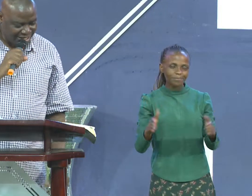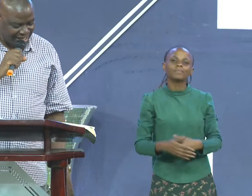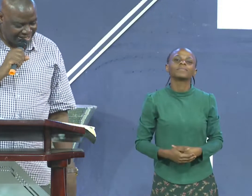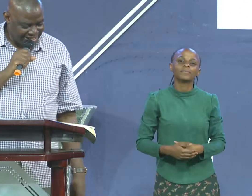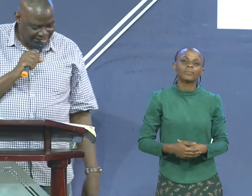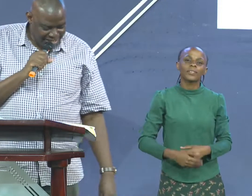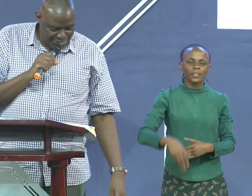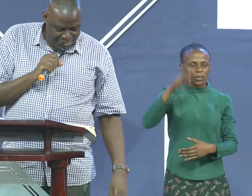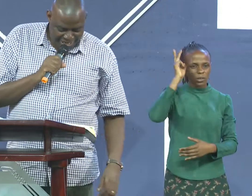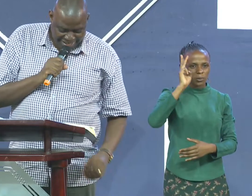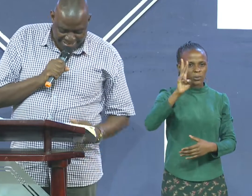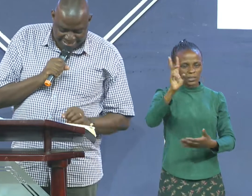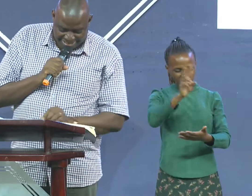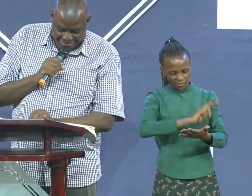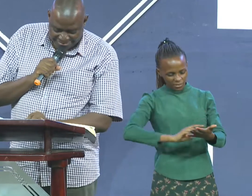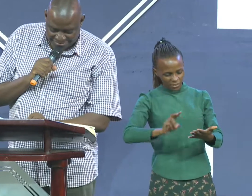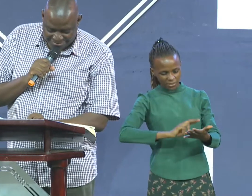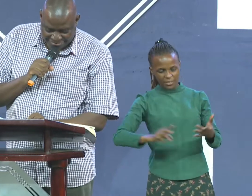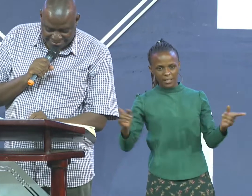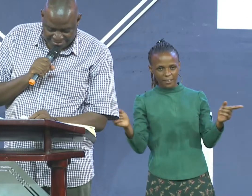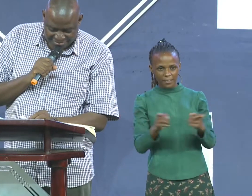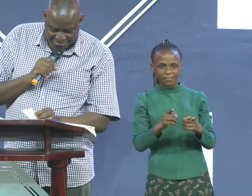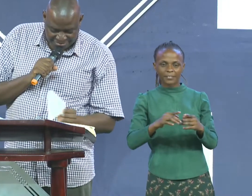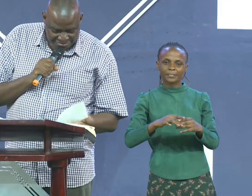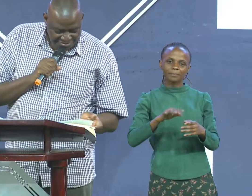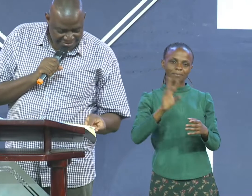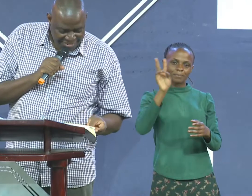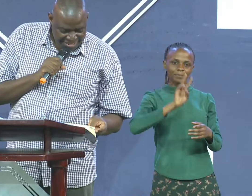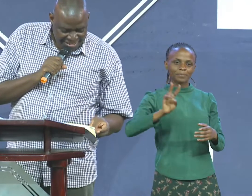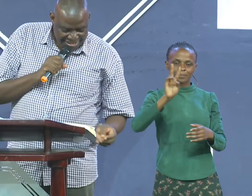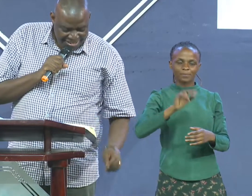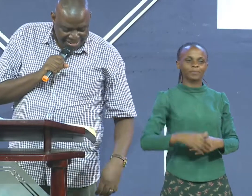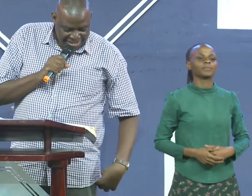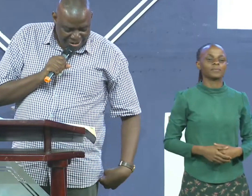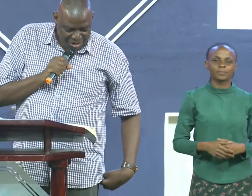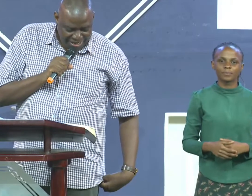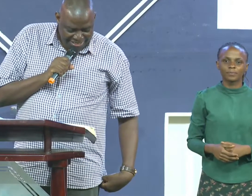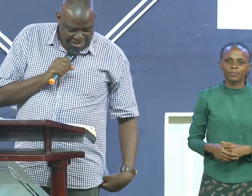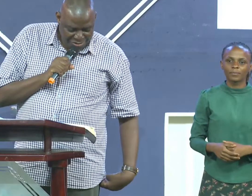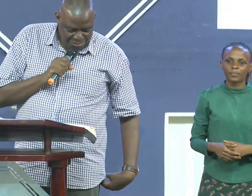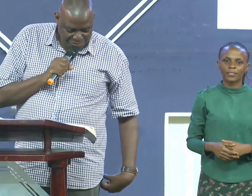we would just see a few lines. And we can turn to,